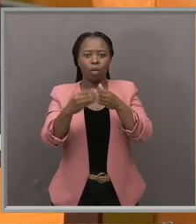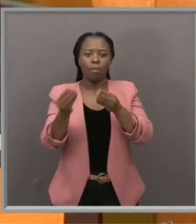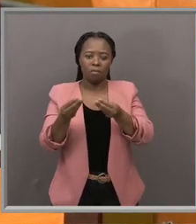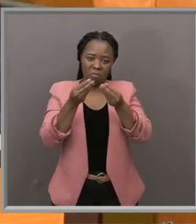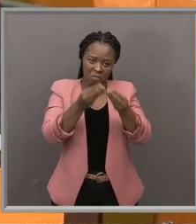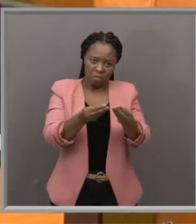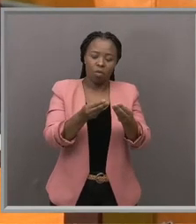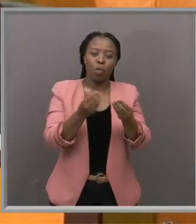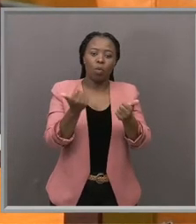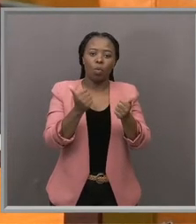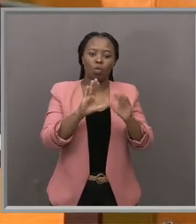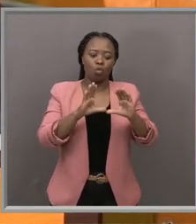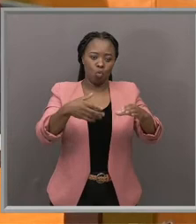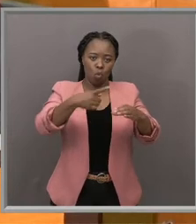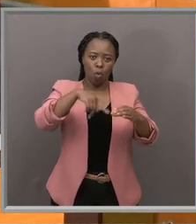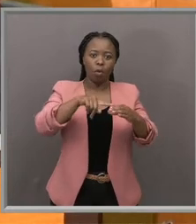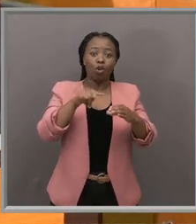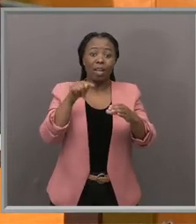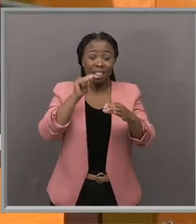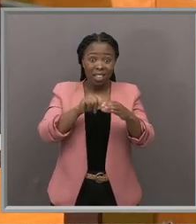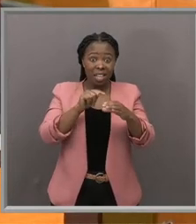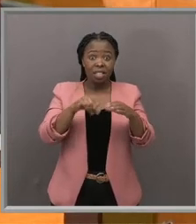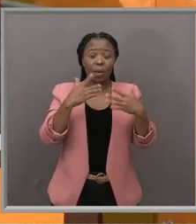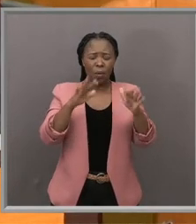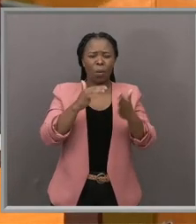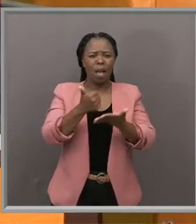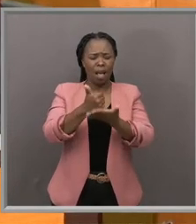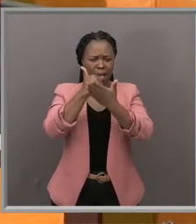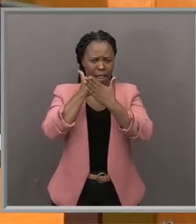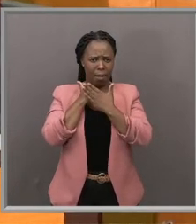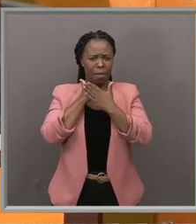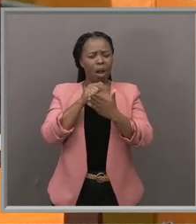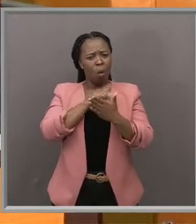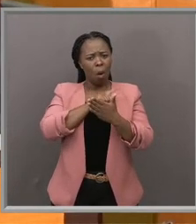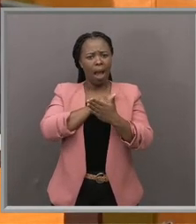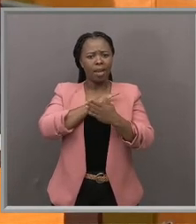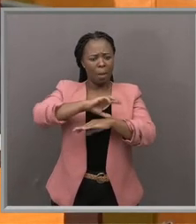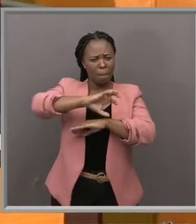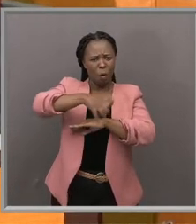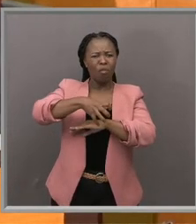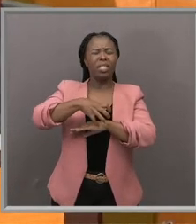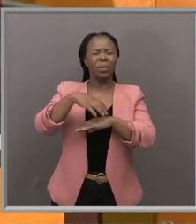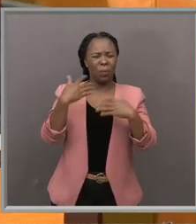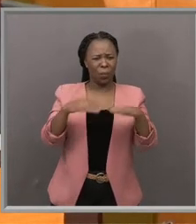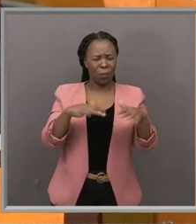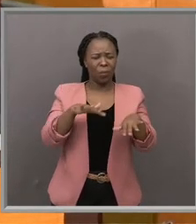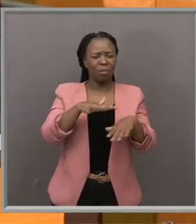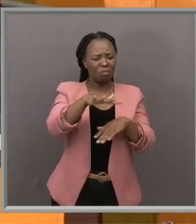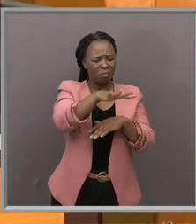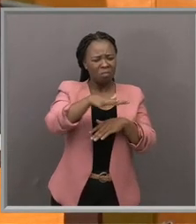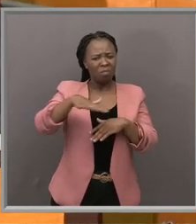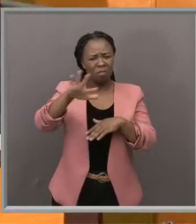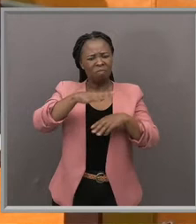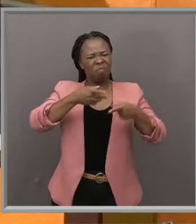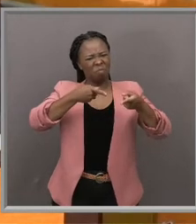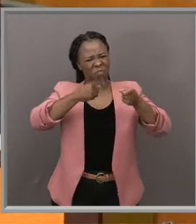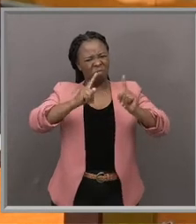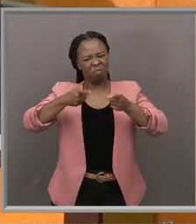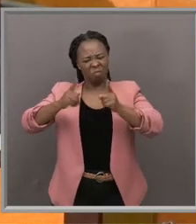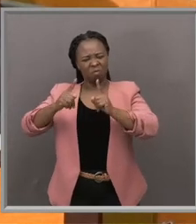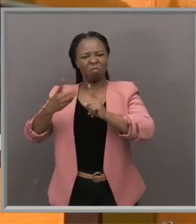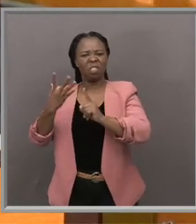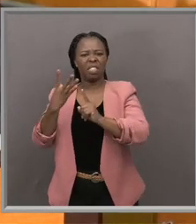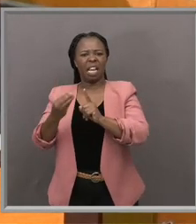us, particularly during the time when we had many hotspots in our province, when the pandemic was raging,